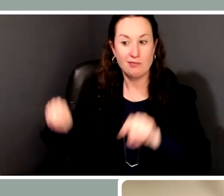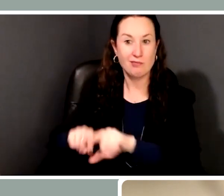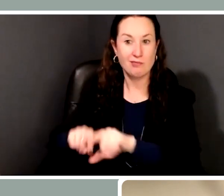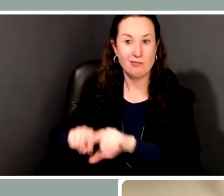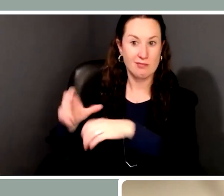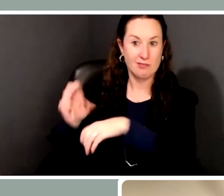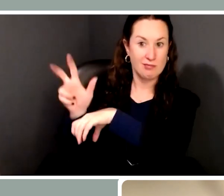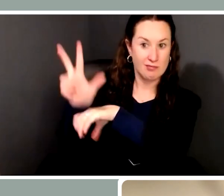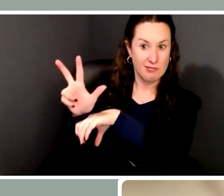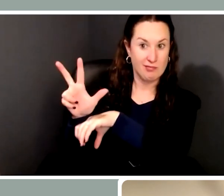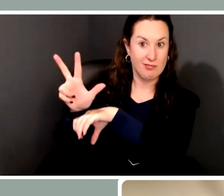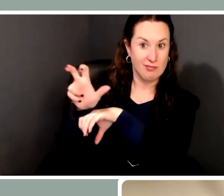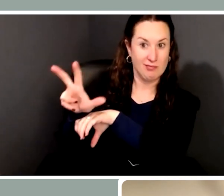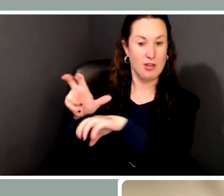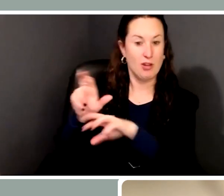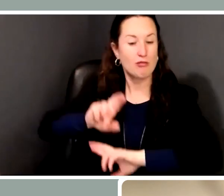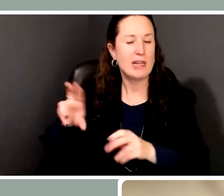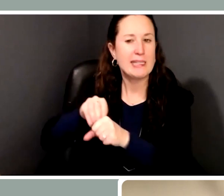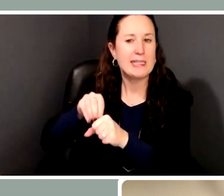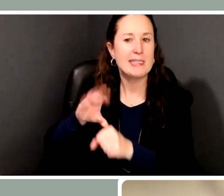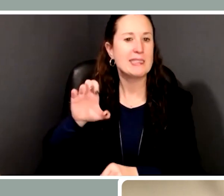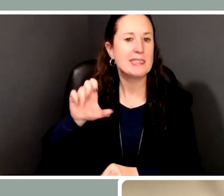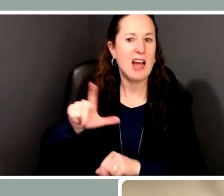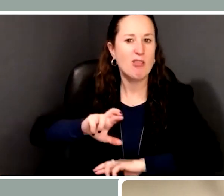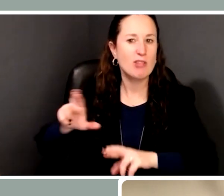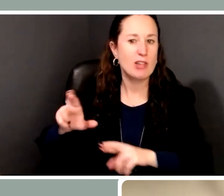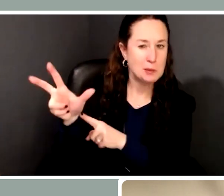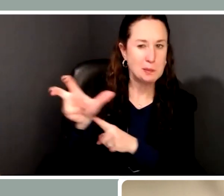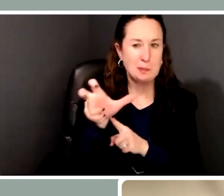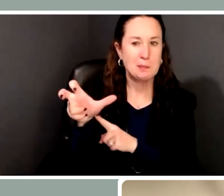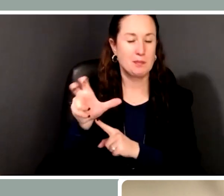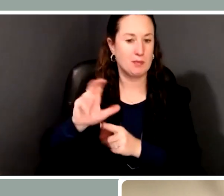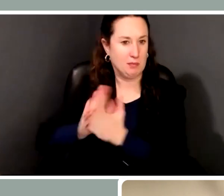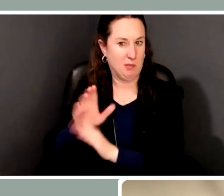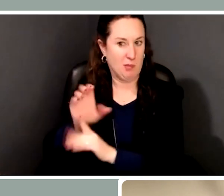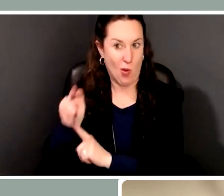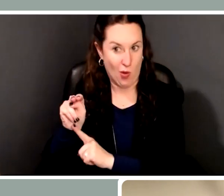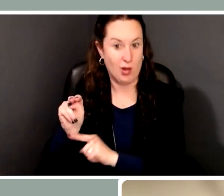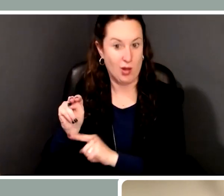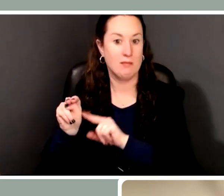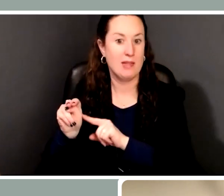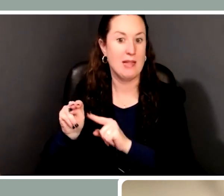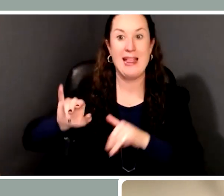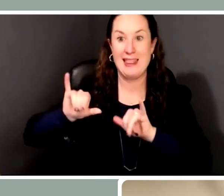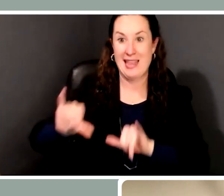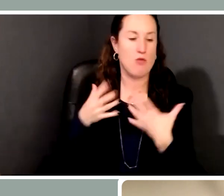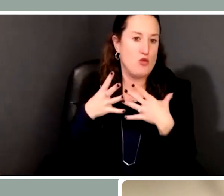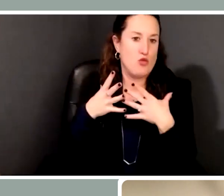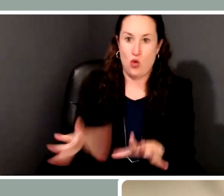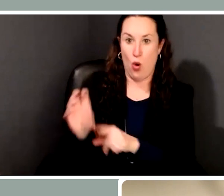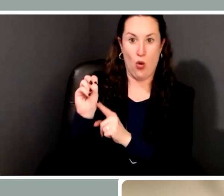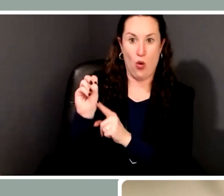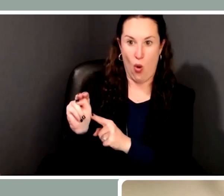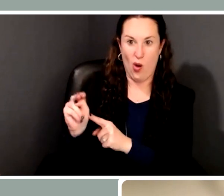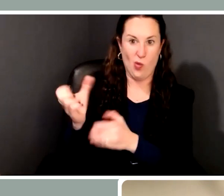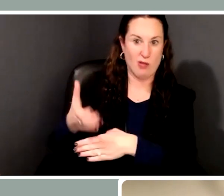the cell that are waiting for a signal to turn them on. And basically, we don't want them to be turned on. We want them